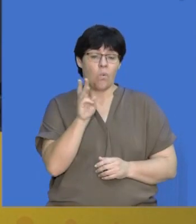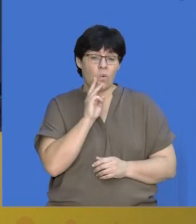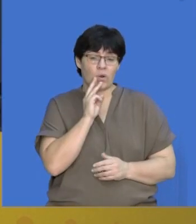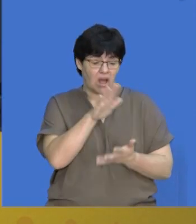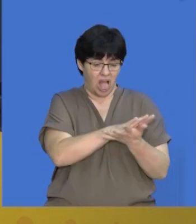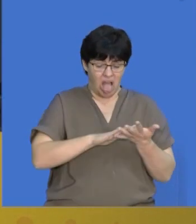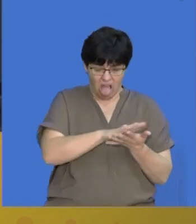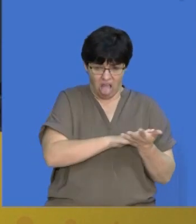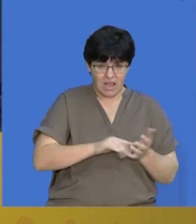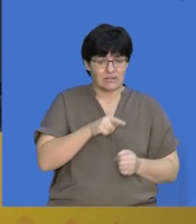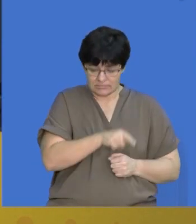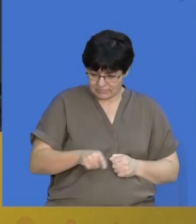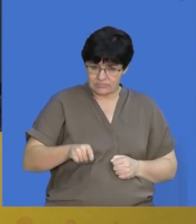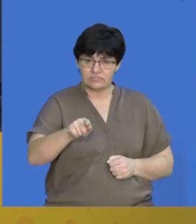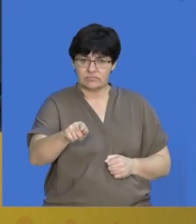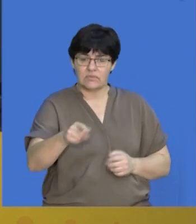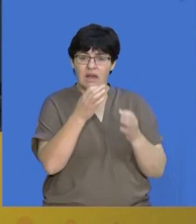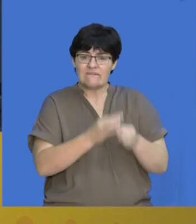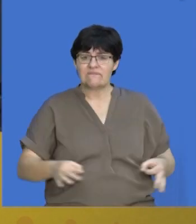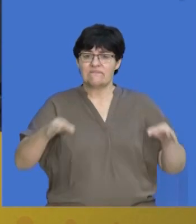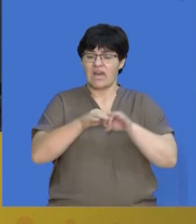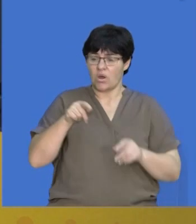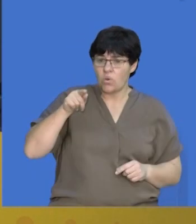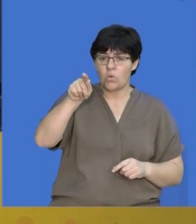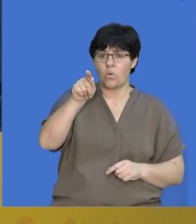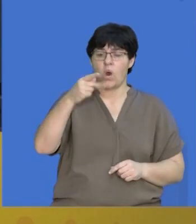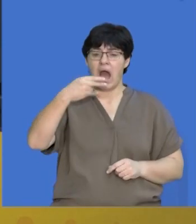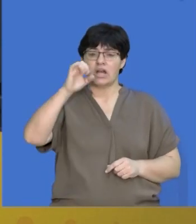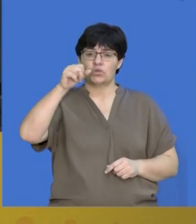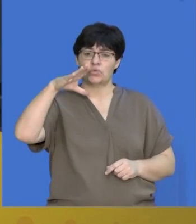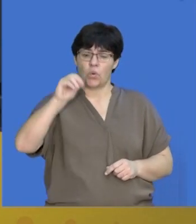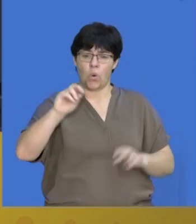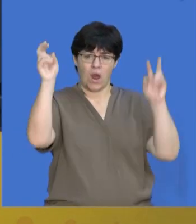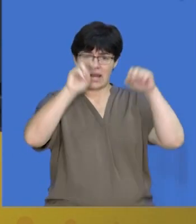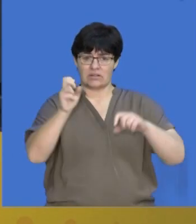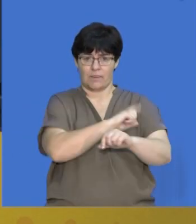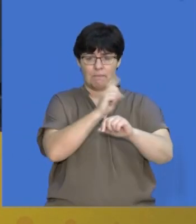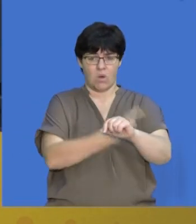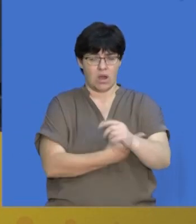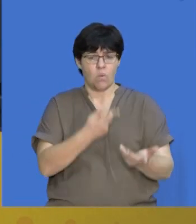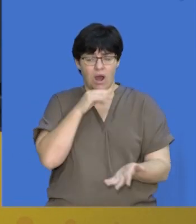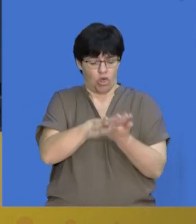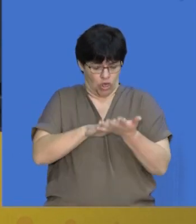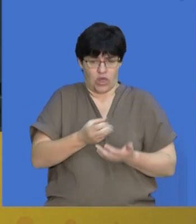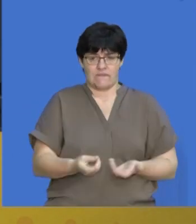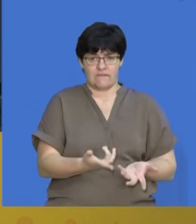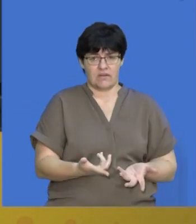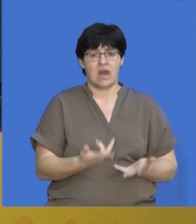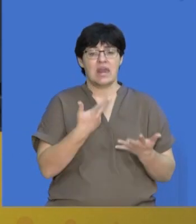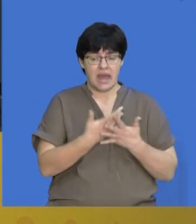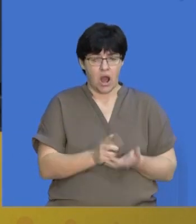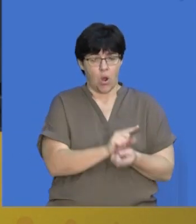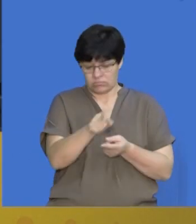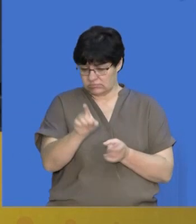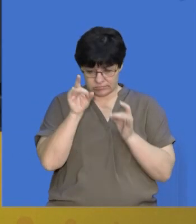will reduce the value of hydroelectric power. So what are we forced to turn to? Solar